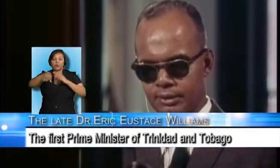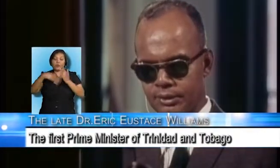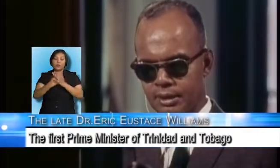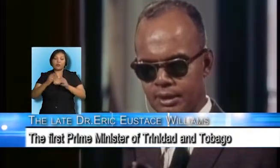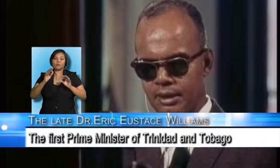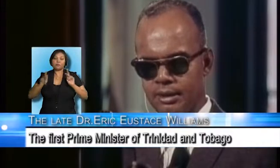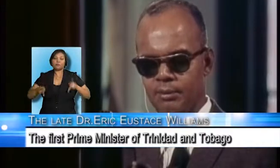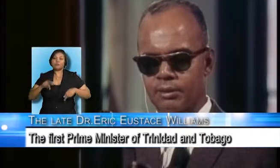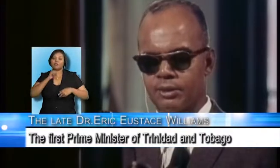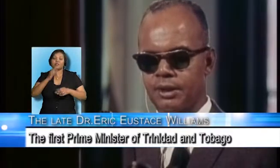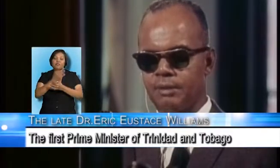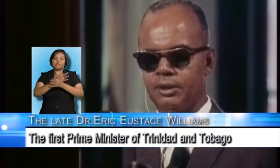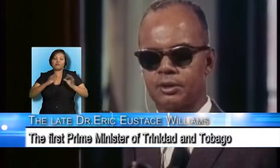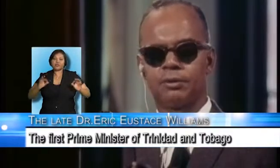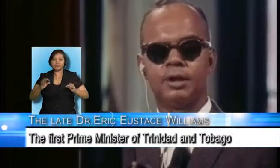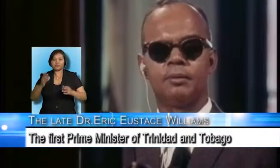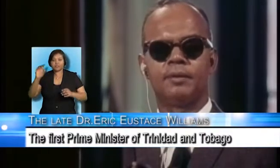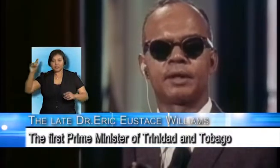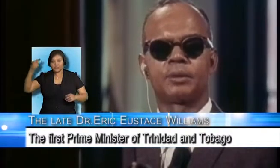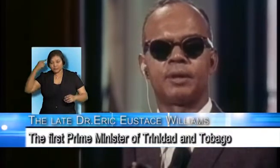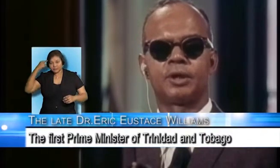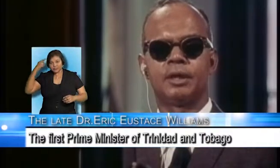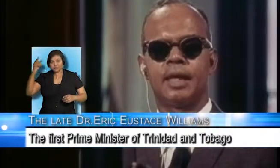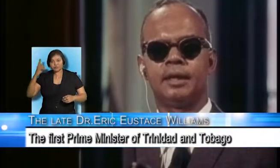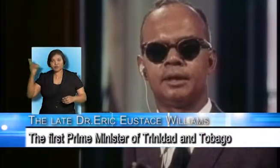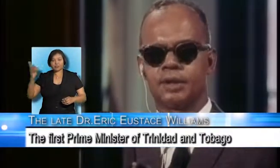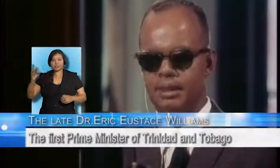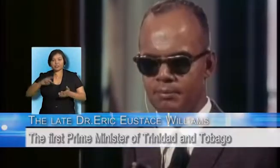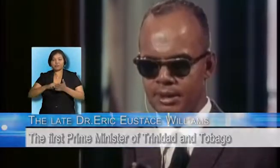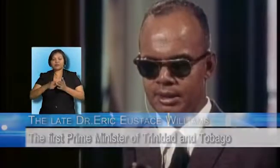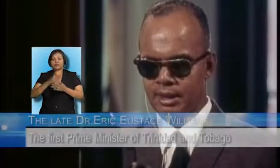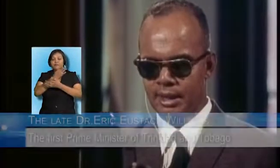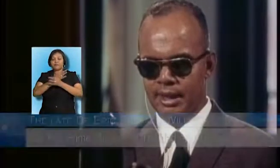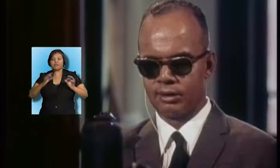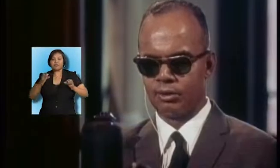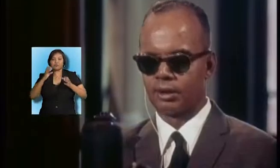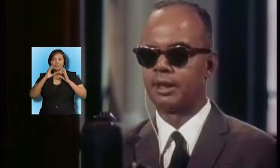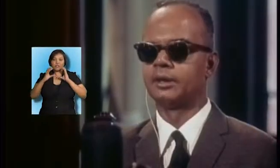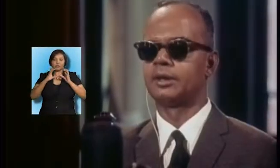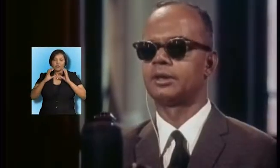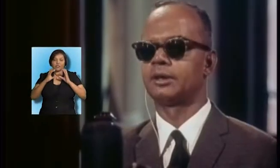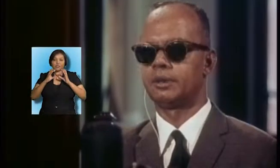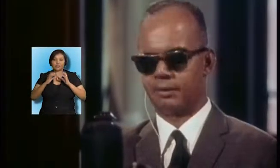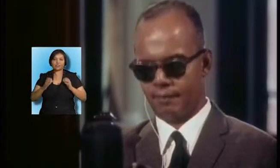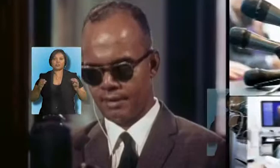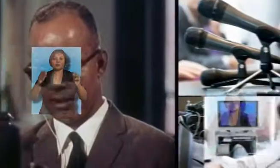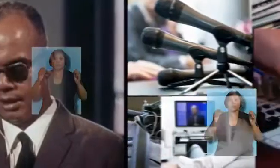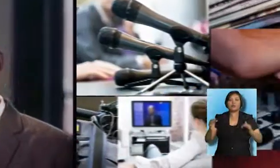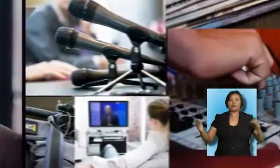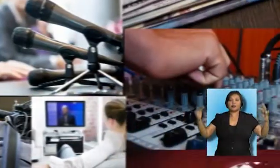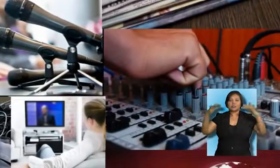human race. Democracy means freedom of expression and assembly and organization.